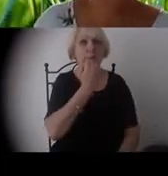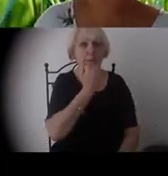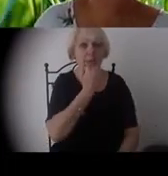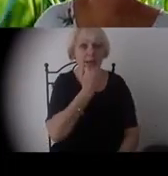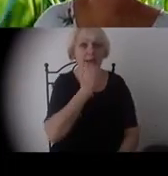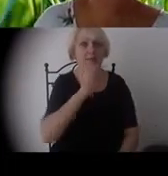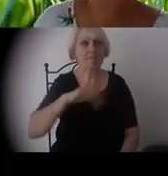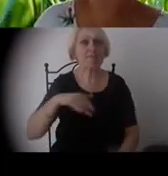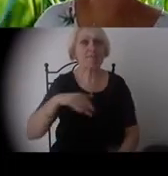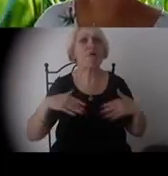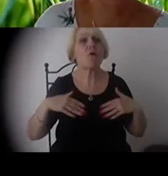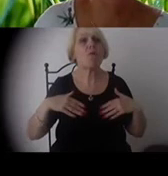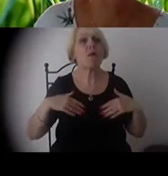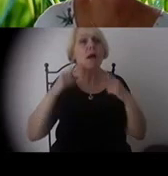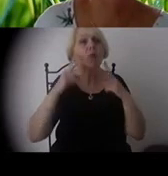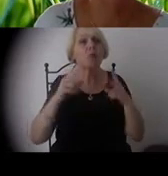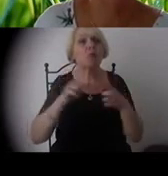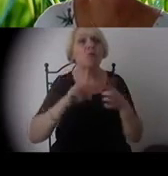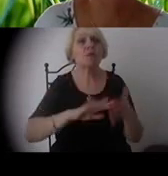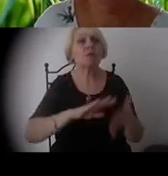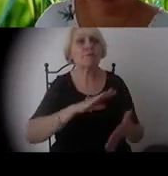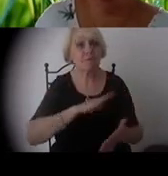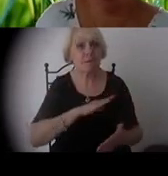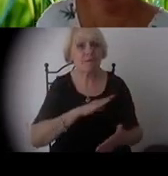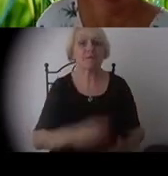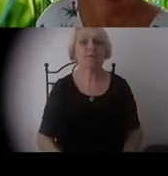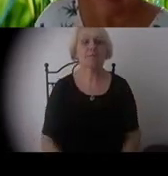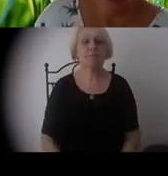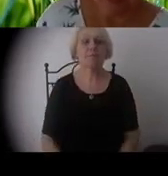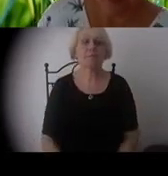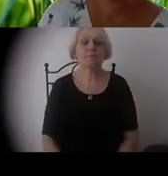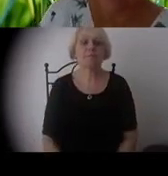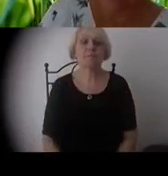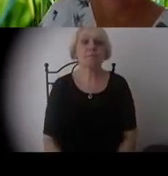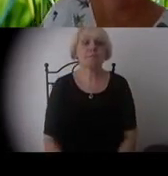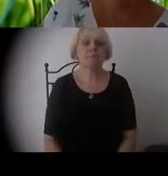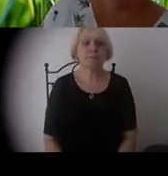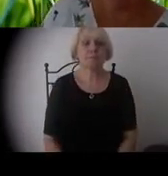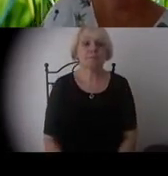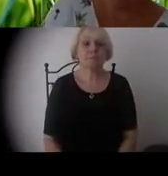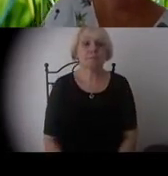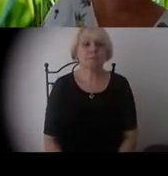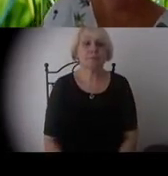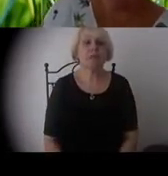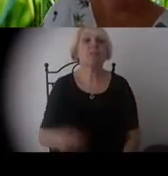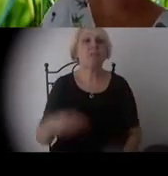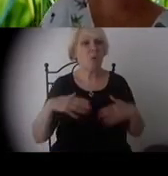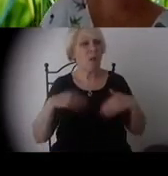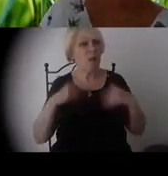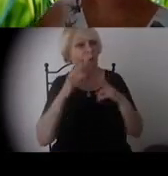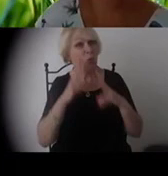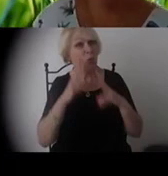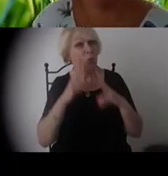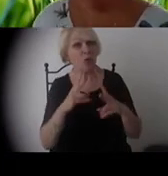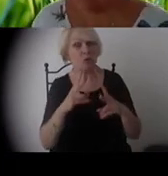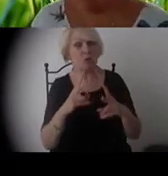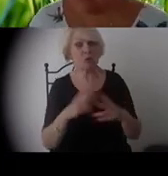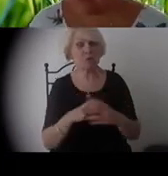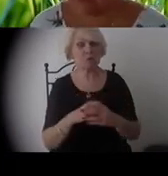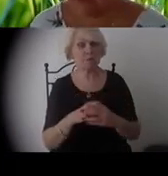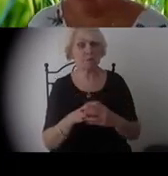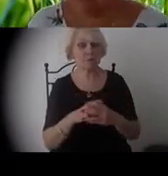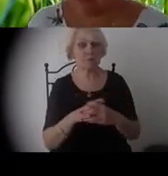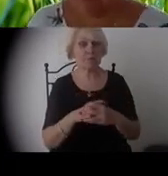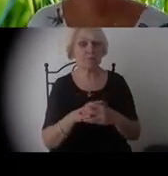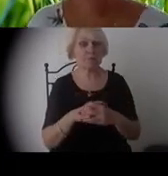on to each of the presenters to introduce themselves. So from a Healthwatch perspective, again, you always know,